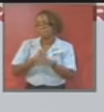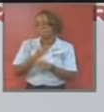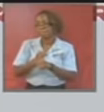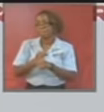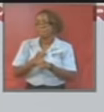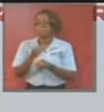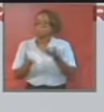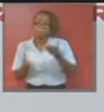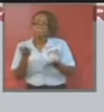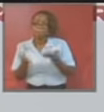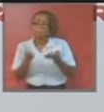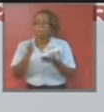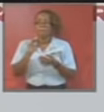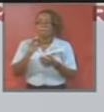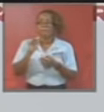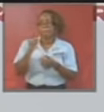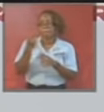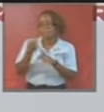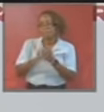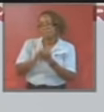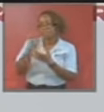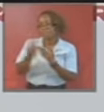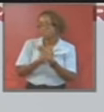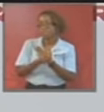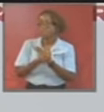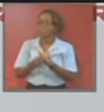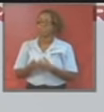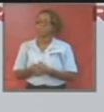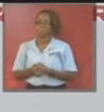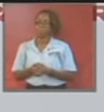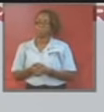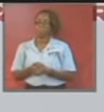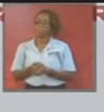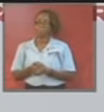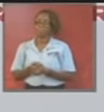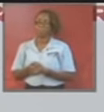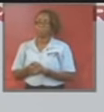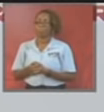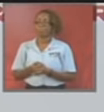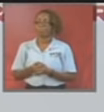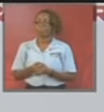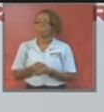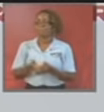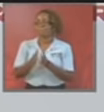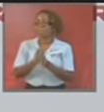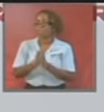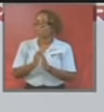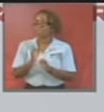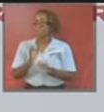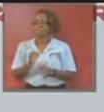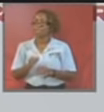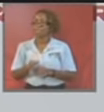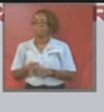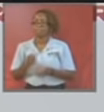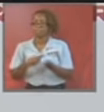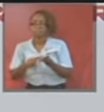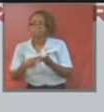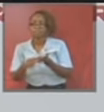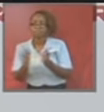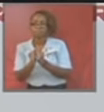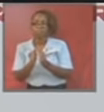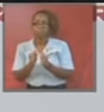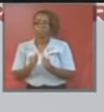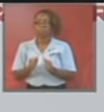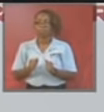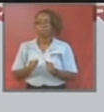with PAHO this morning as well to just get updates as to how that is proceeding, and we of course trying to get the vaccines here as quickly as we can. With regards